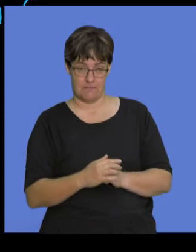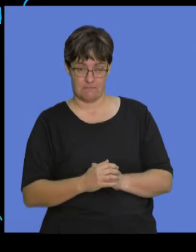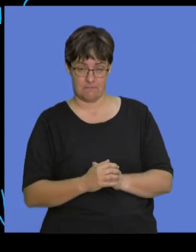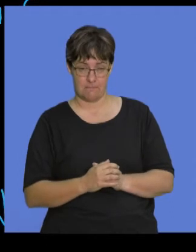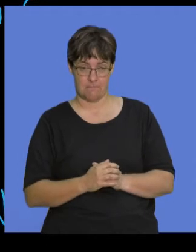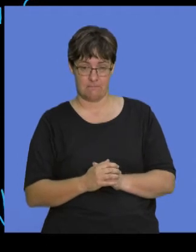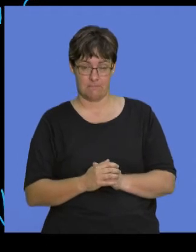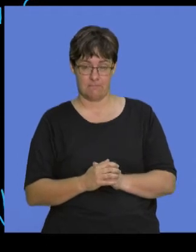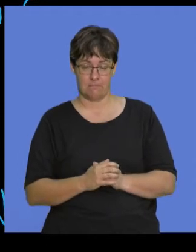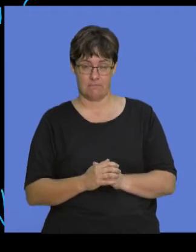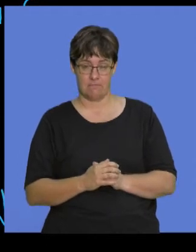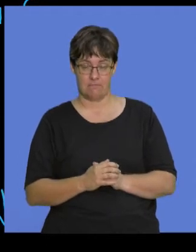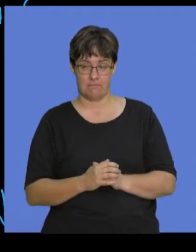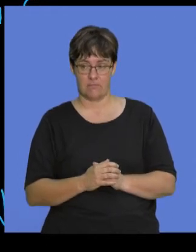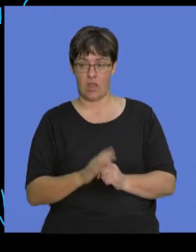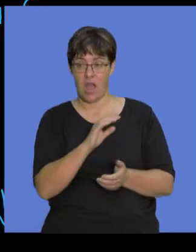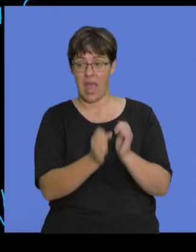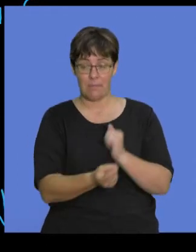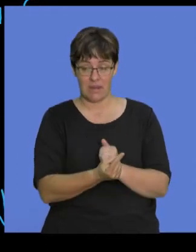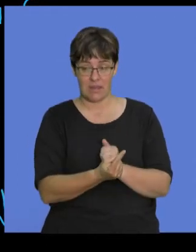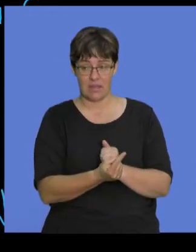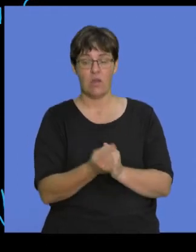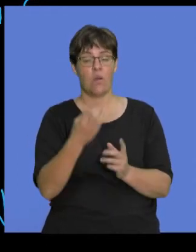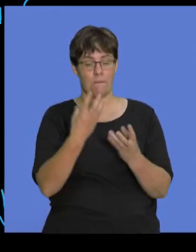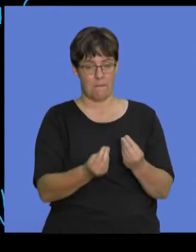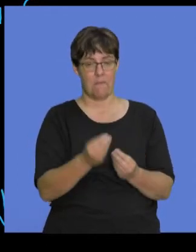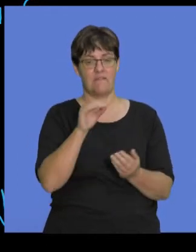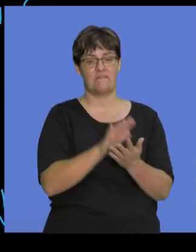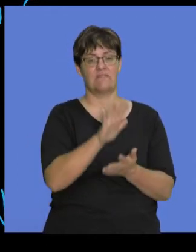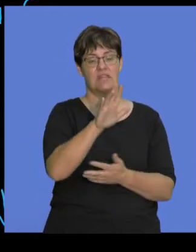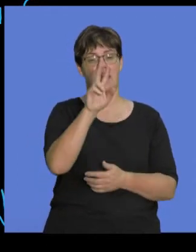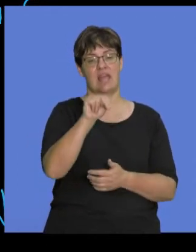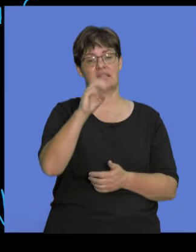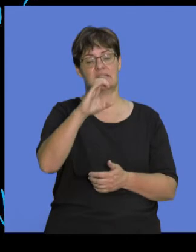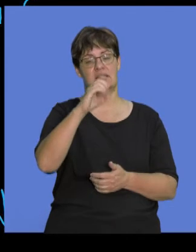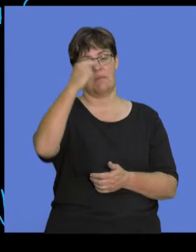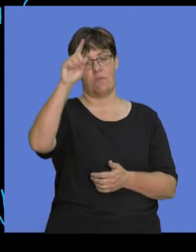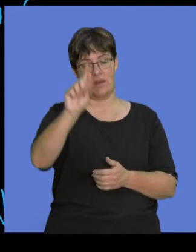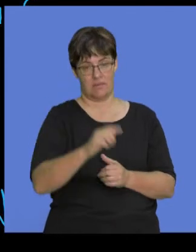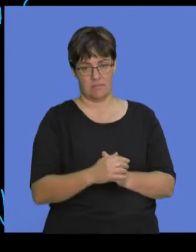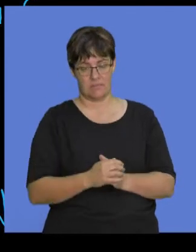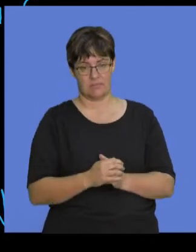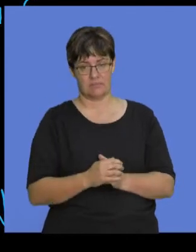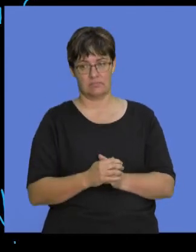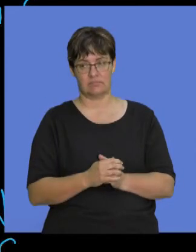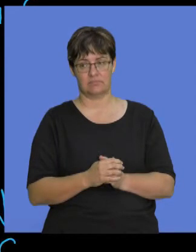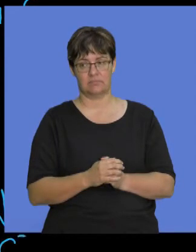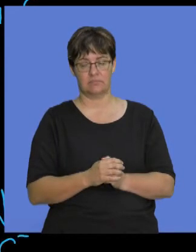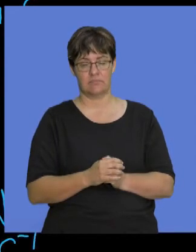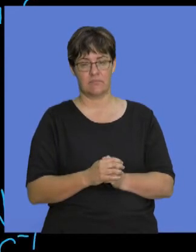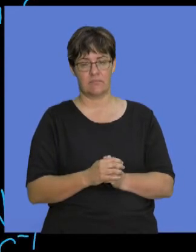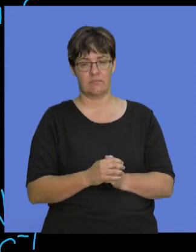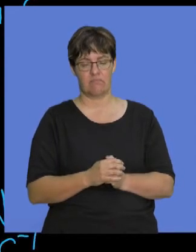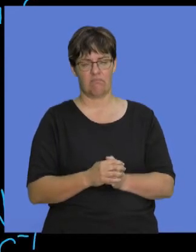coulomb, right? So if that happens, then we get 15 newtons per coulomb,